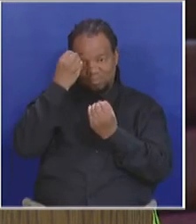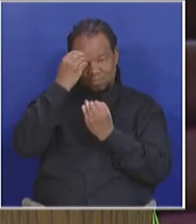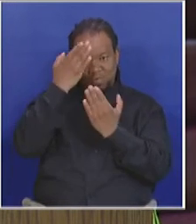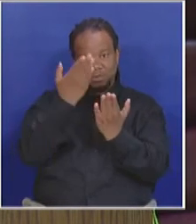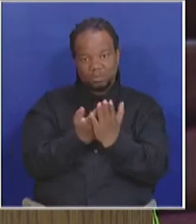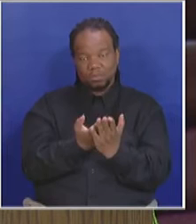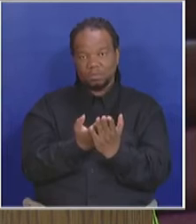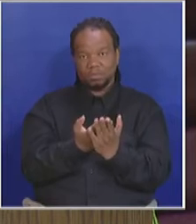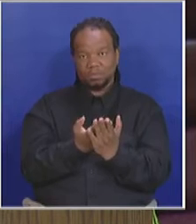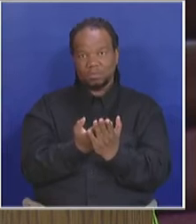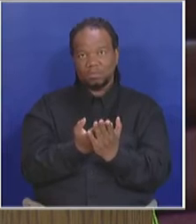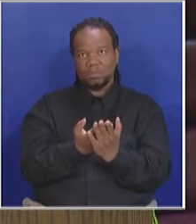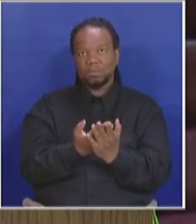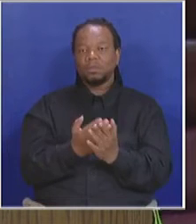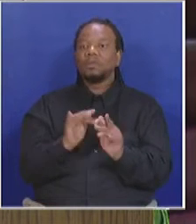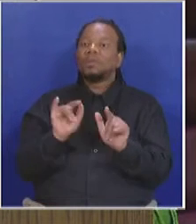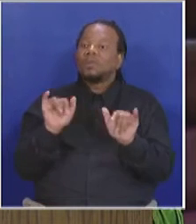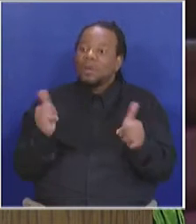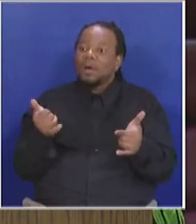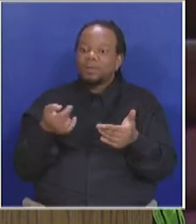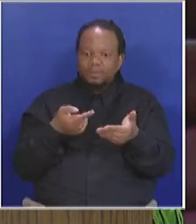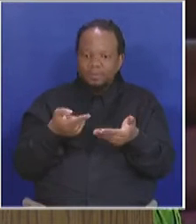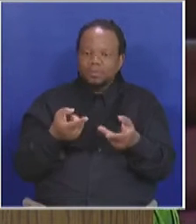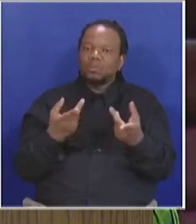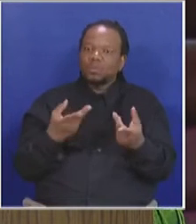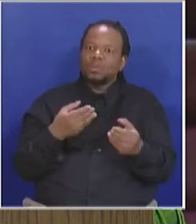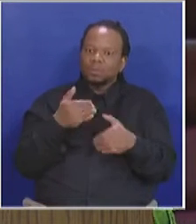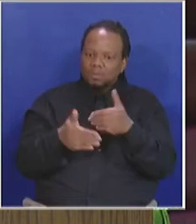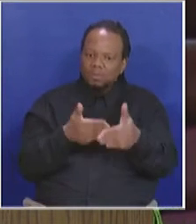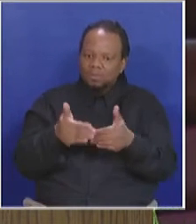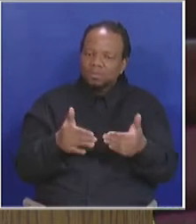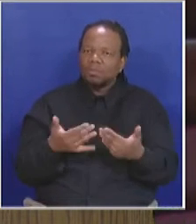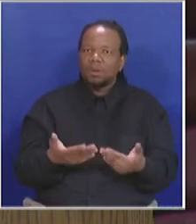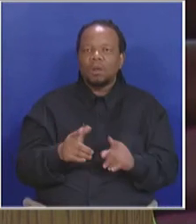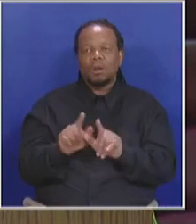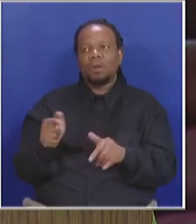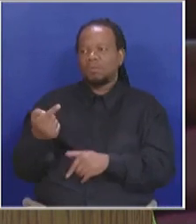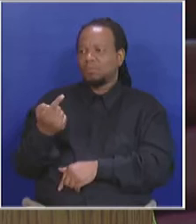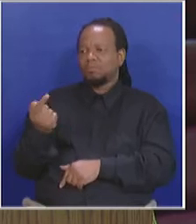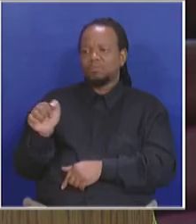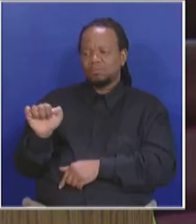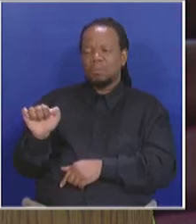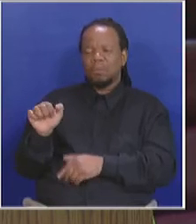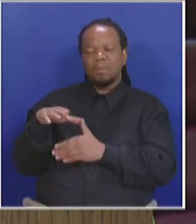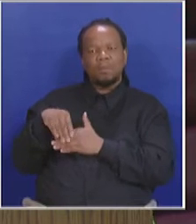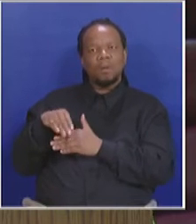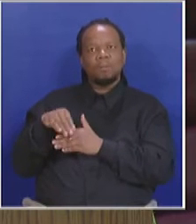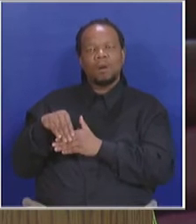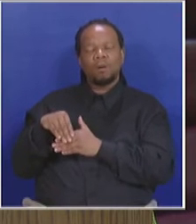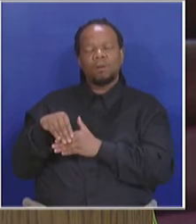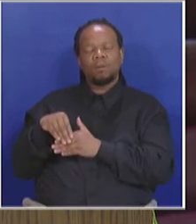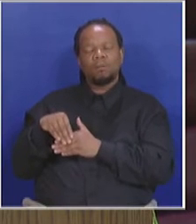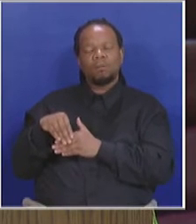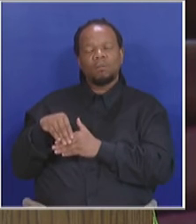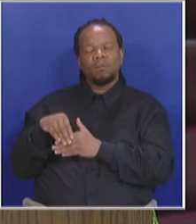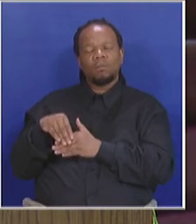And in fact, this is where we are. I do not think that the honorable member can choose